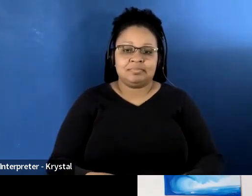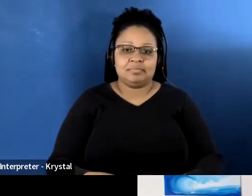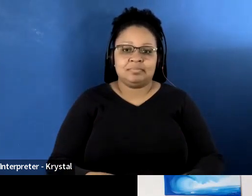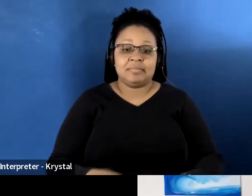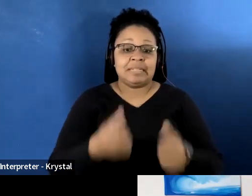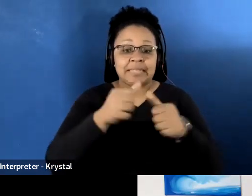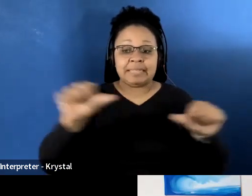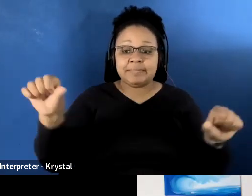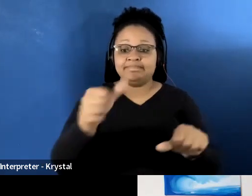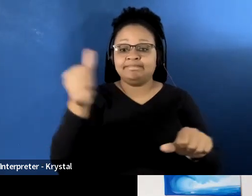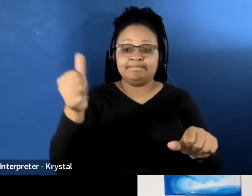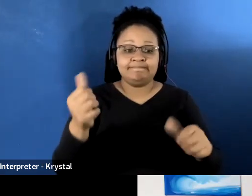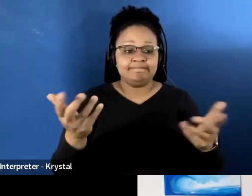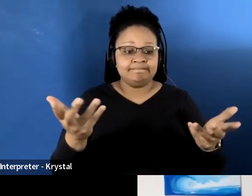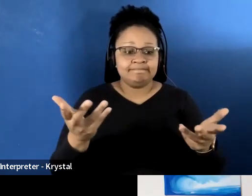Anyone else?